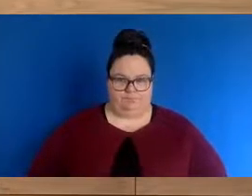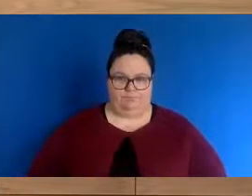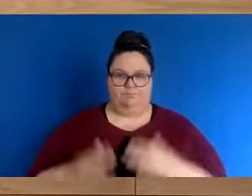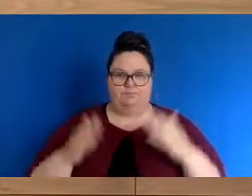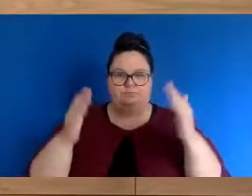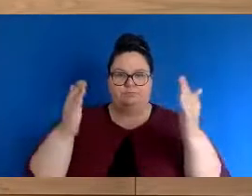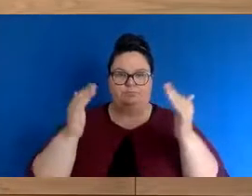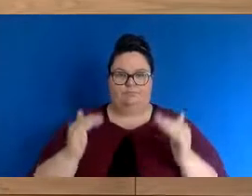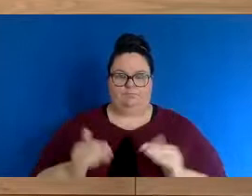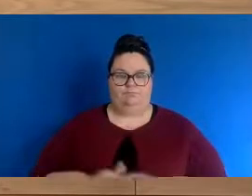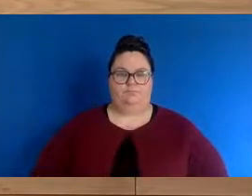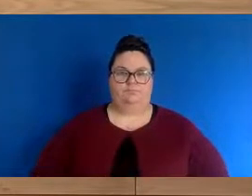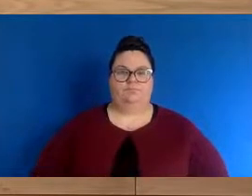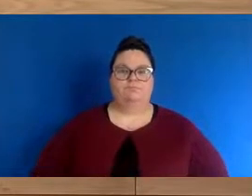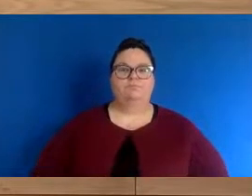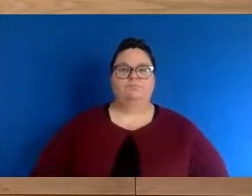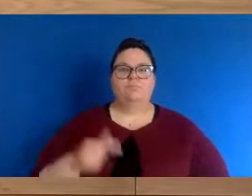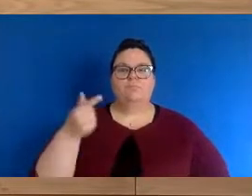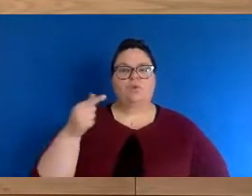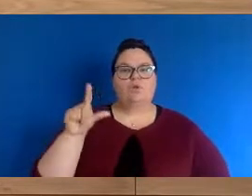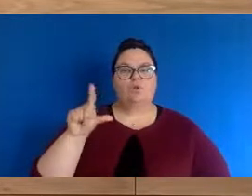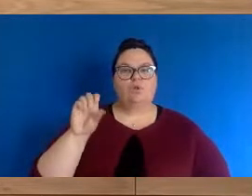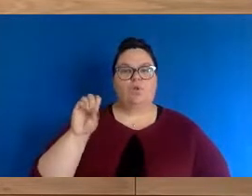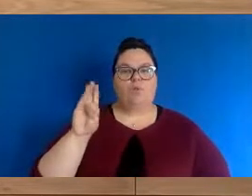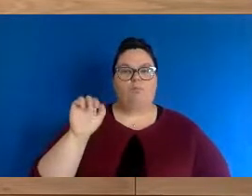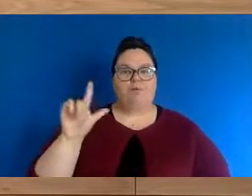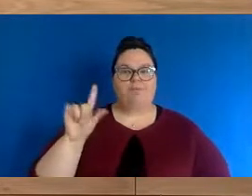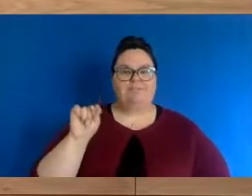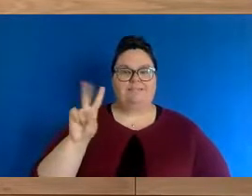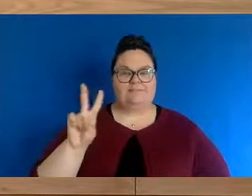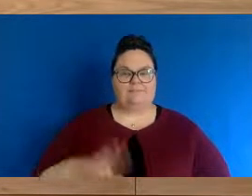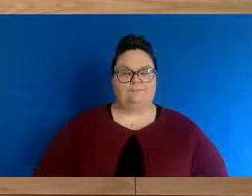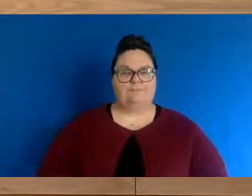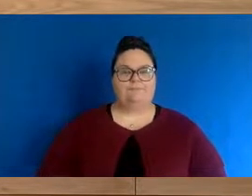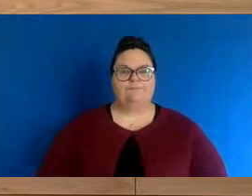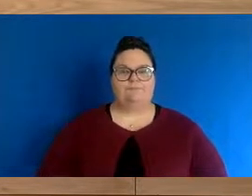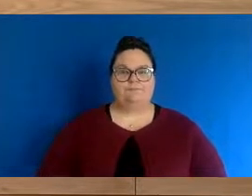Dr. Russell. Silas Brown, Global TV.